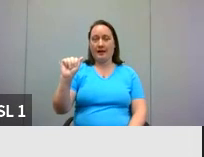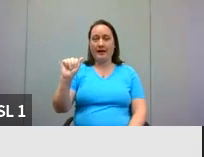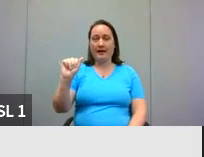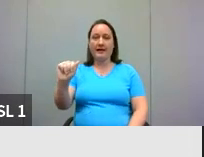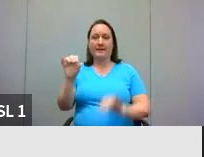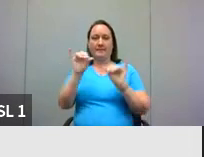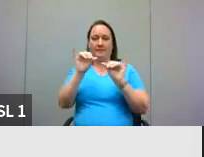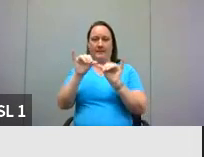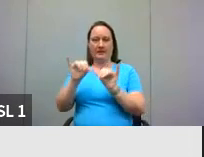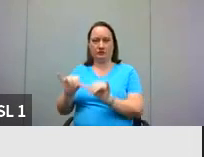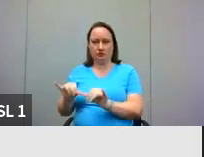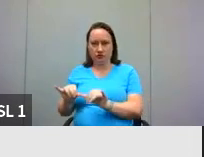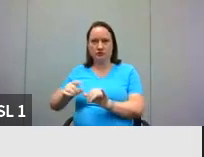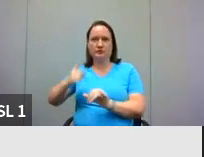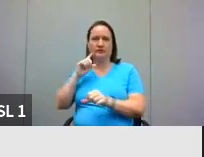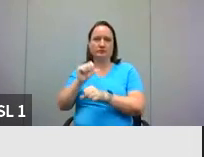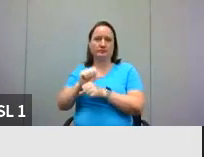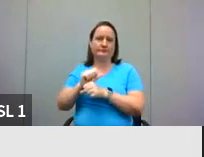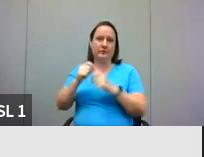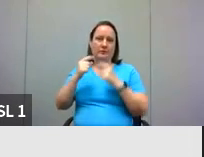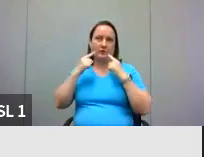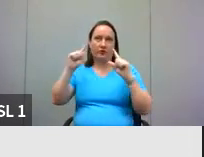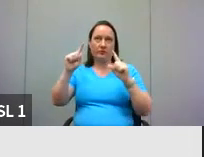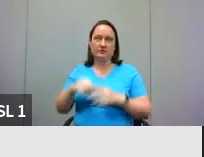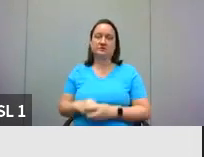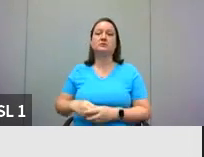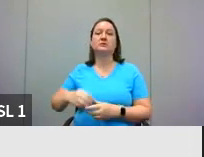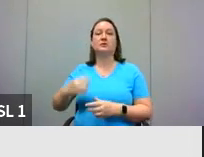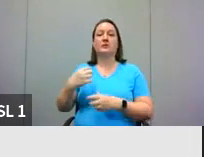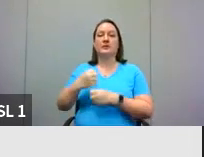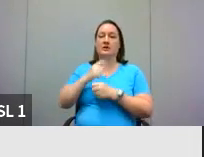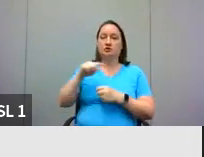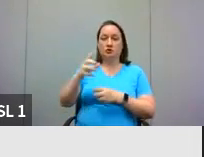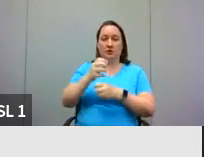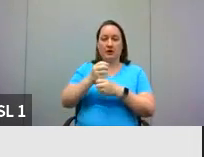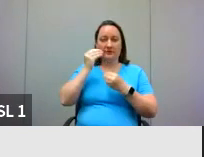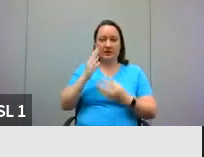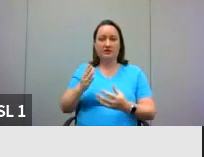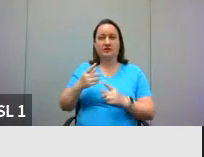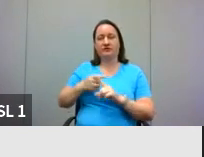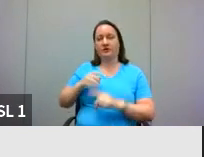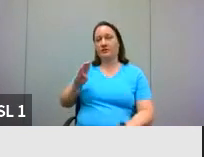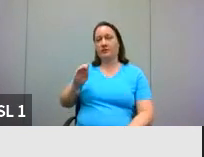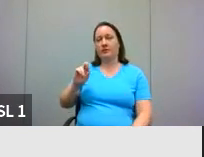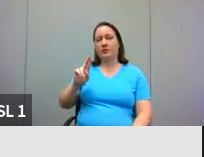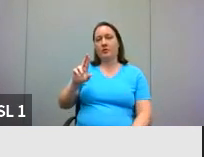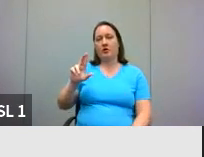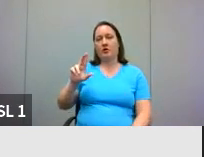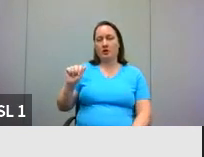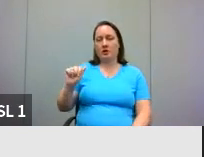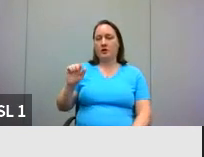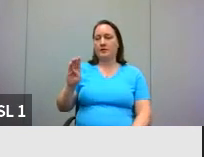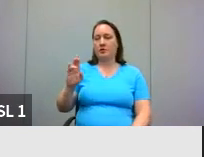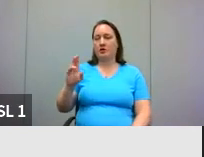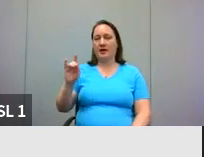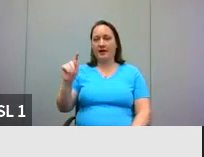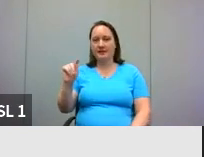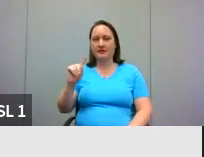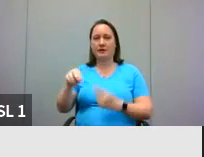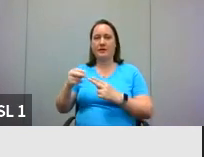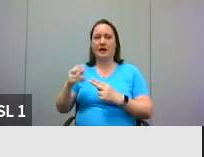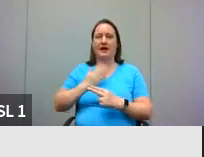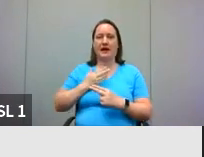making sure that you had received information from Barbara Burkett about our demographics, and you wanted to see how we